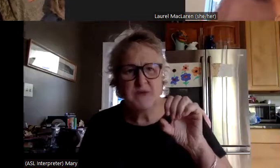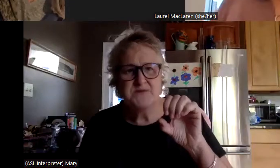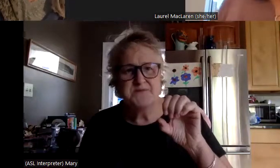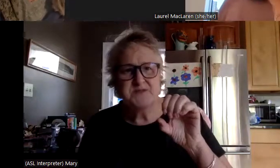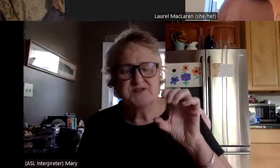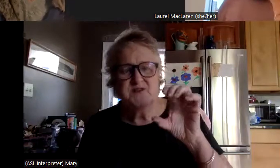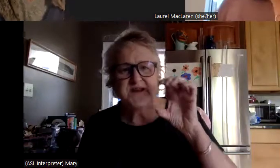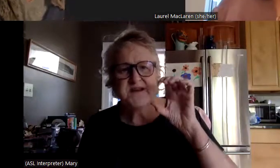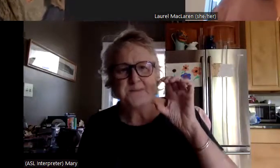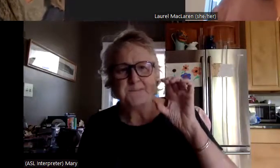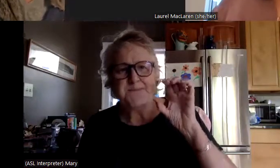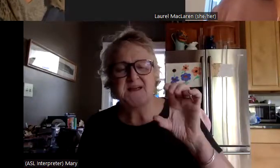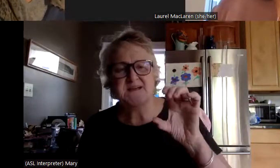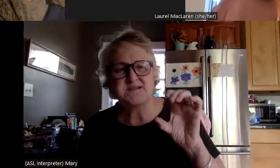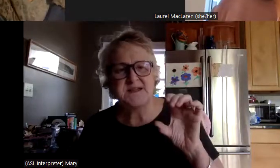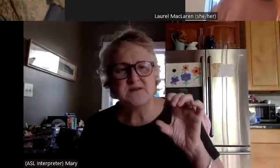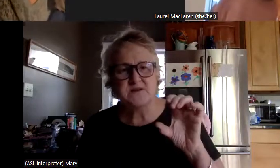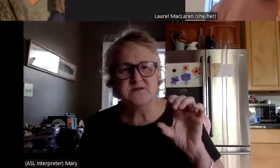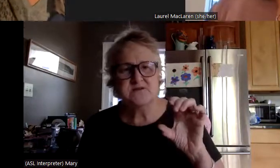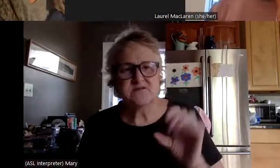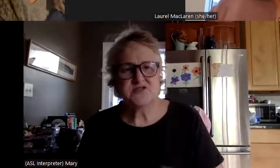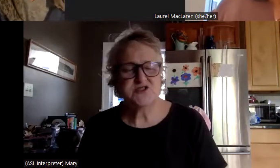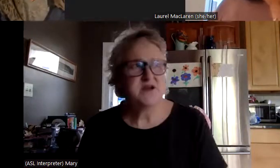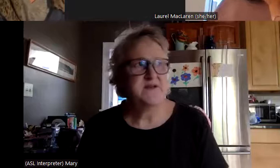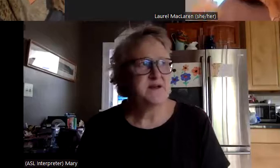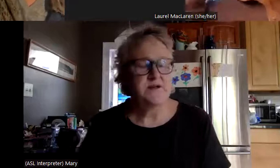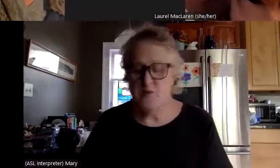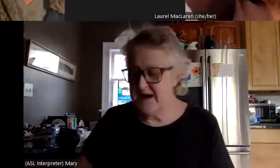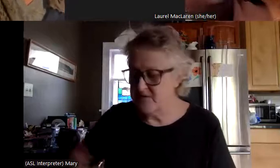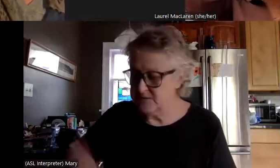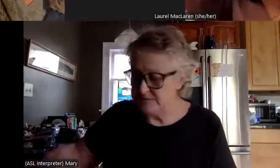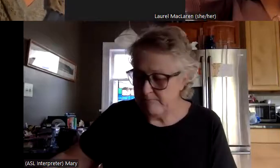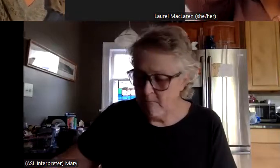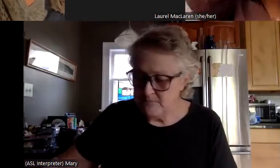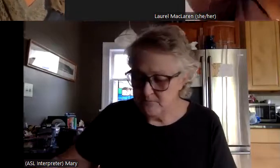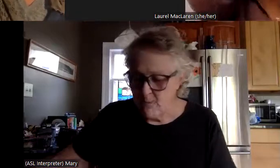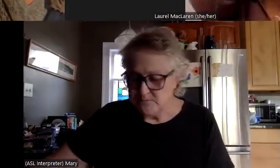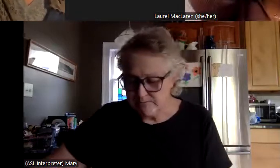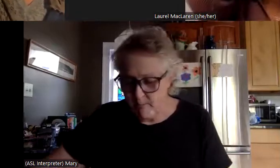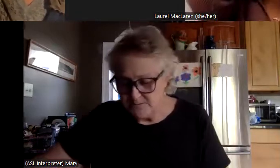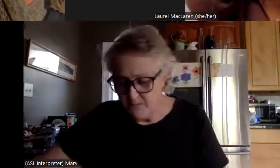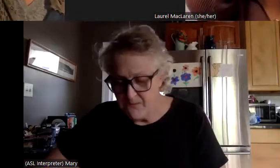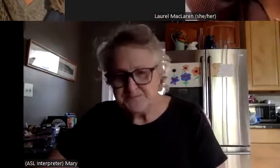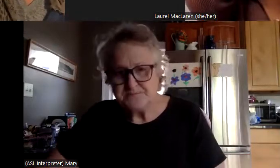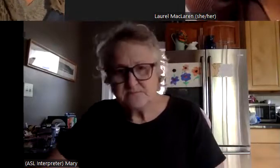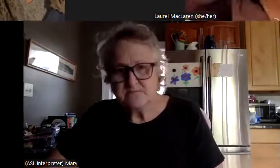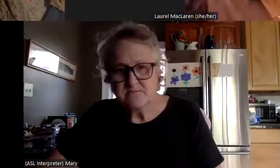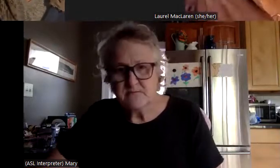there was so much So they more. need a big ass needle to shove it into your like whatever. my neck hurts right